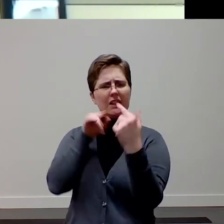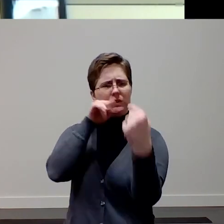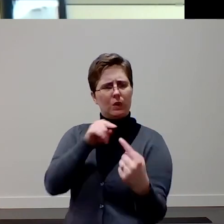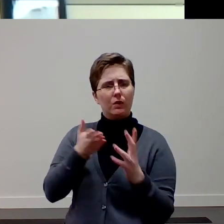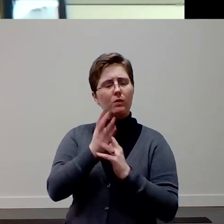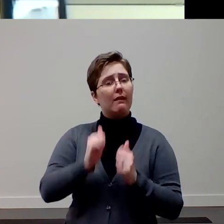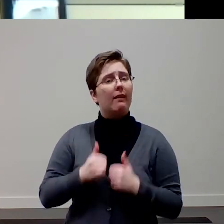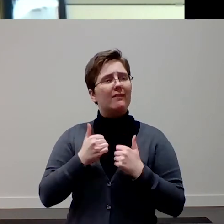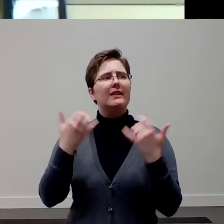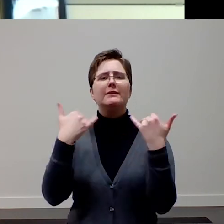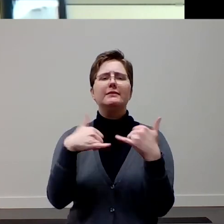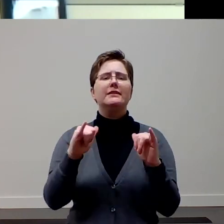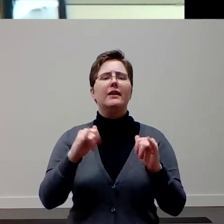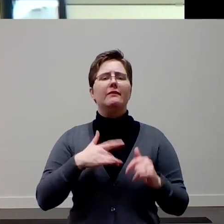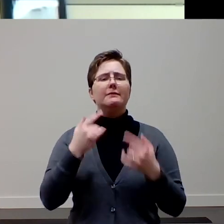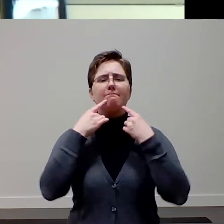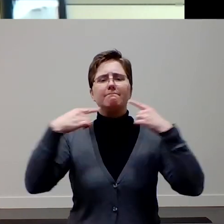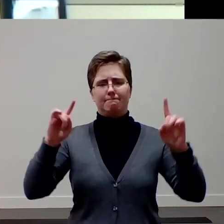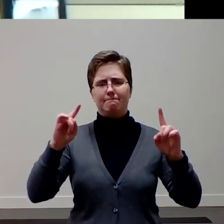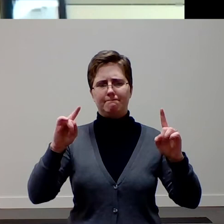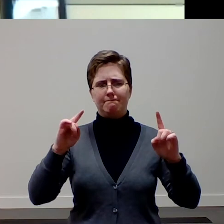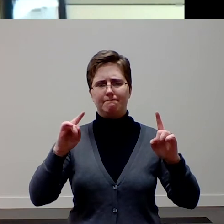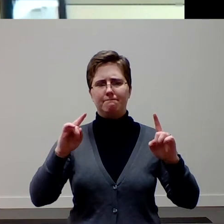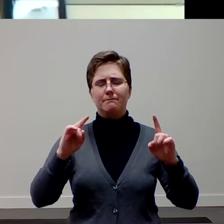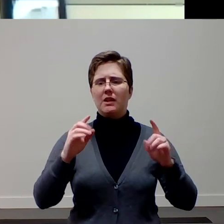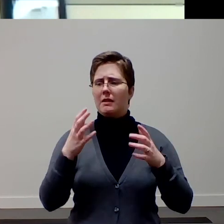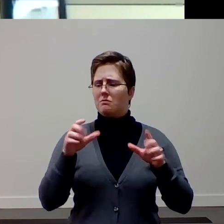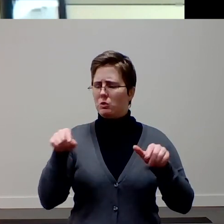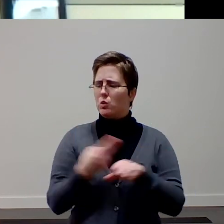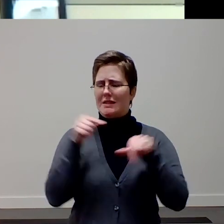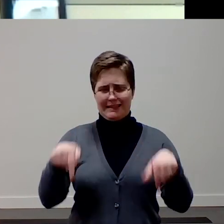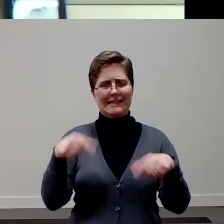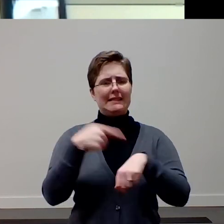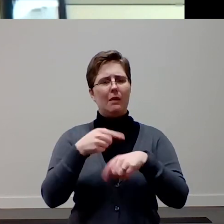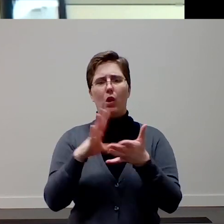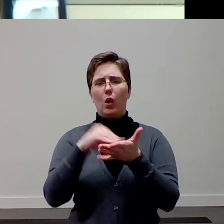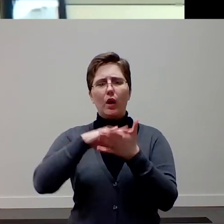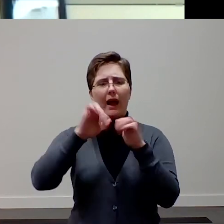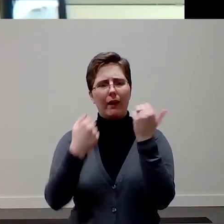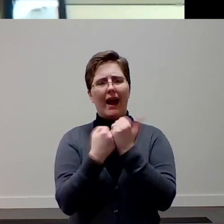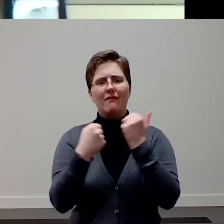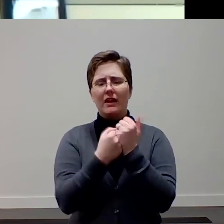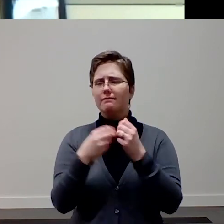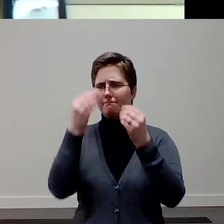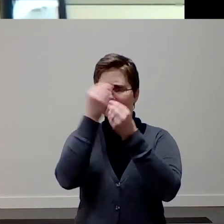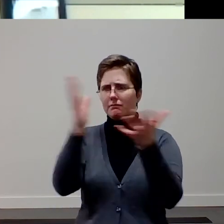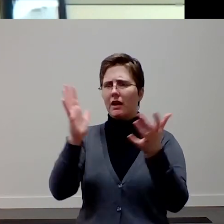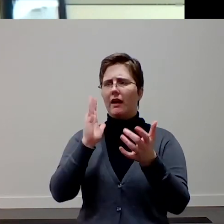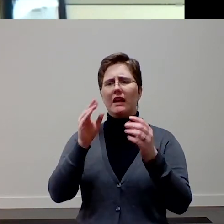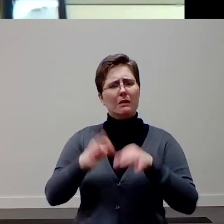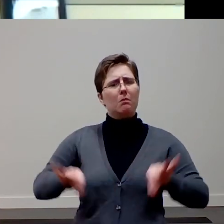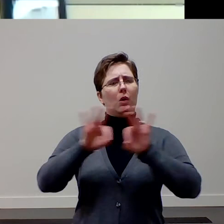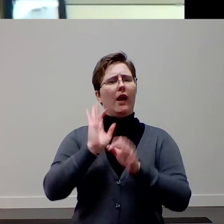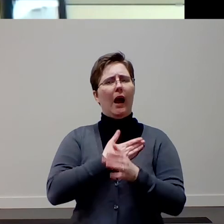Caution is that it's not being put into the Constitution. It's just a law. So they can always change it to whatever they want. And the